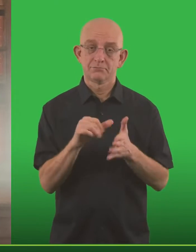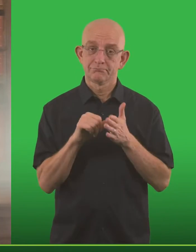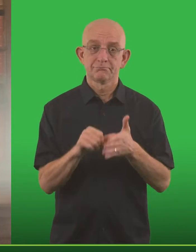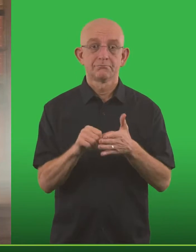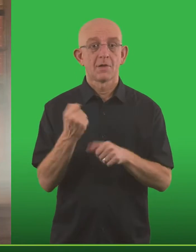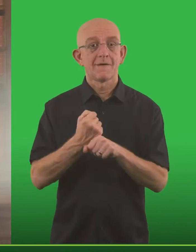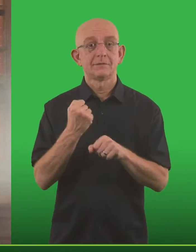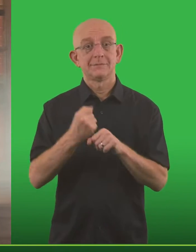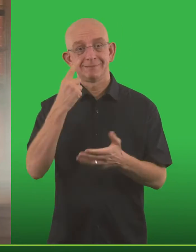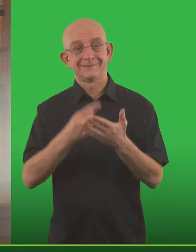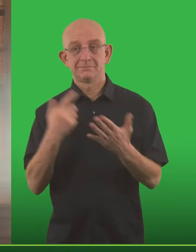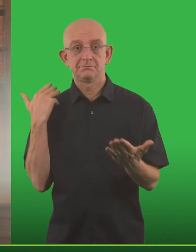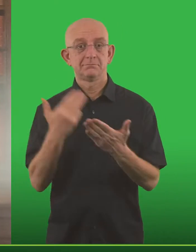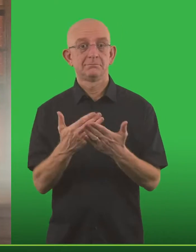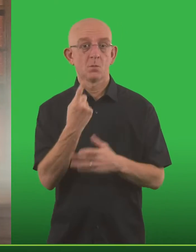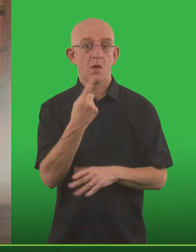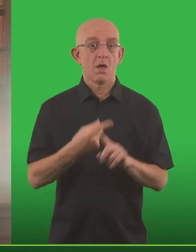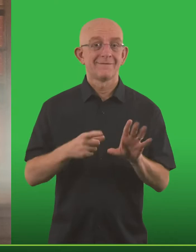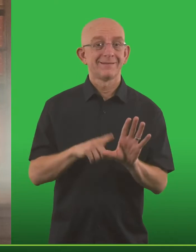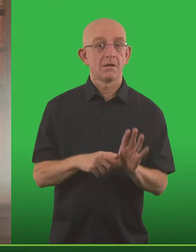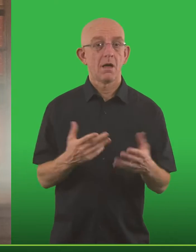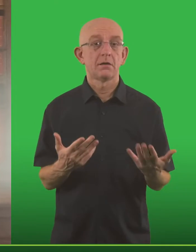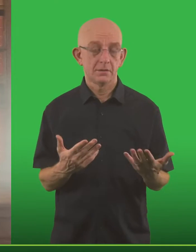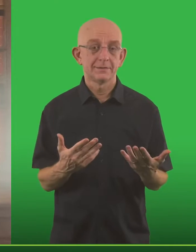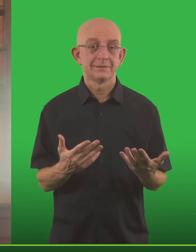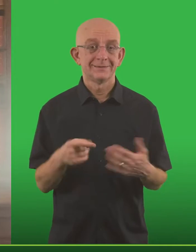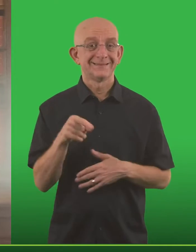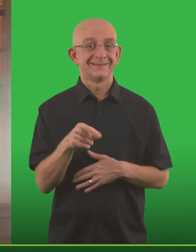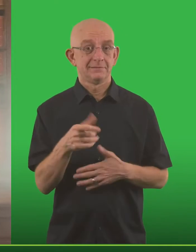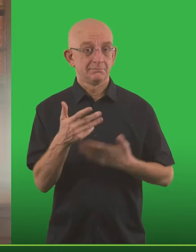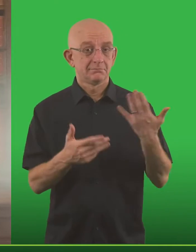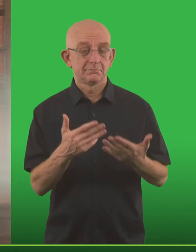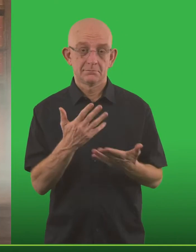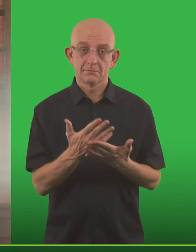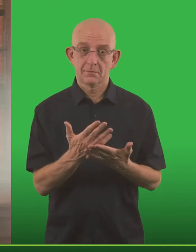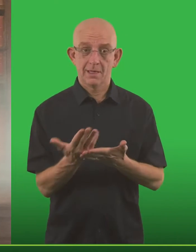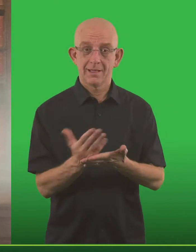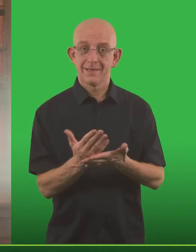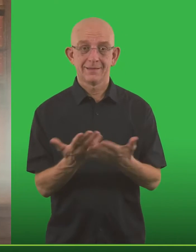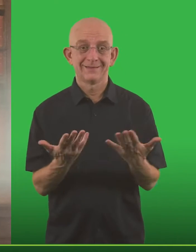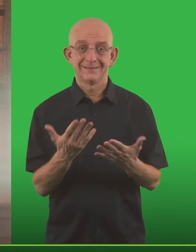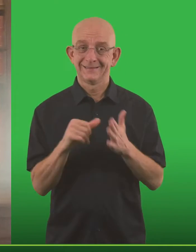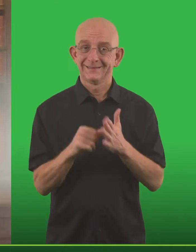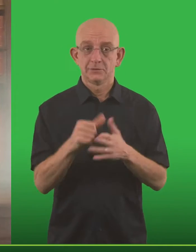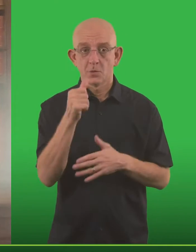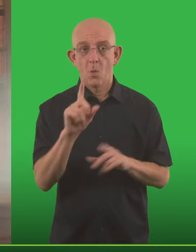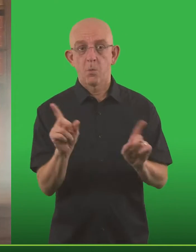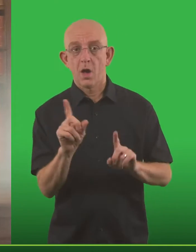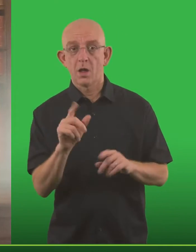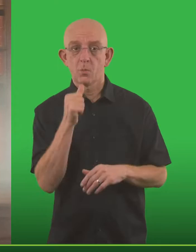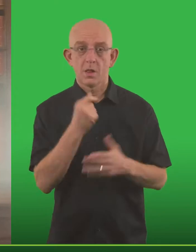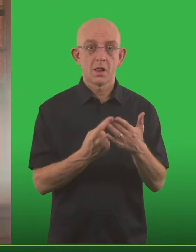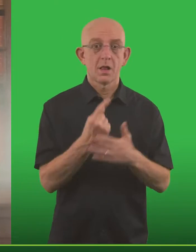Probably one of the most difficult decisions that government's made over the last 18 months. The data is hugely uncertain, and it's difficult to